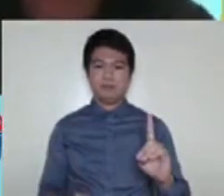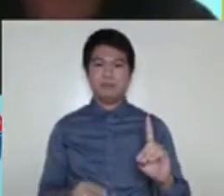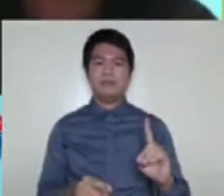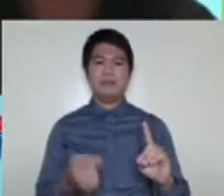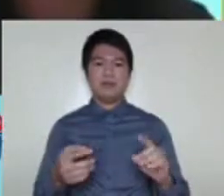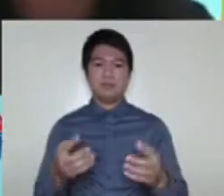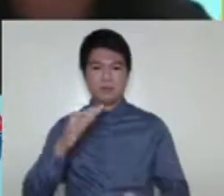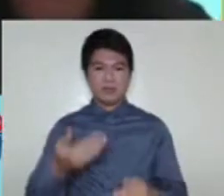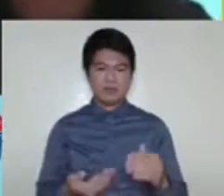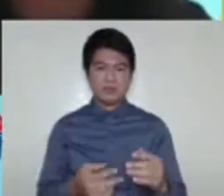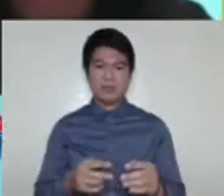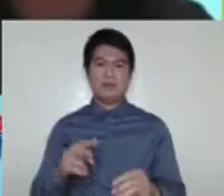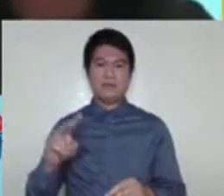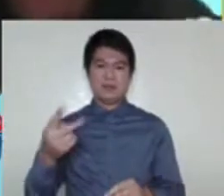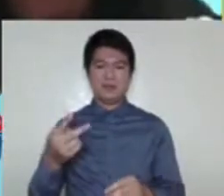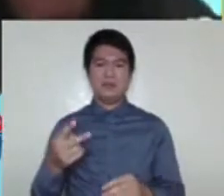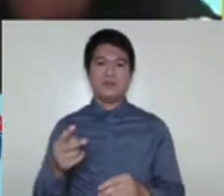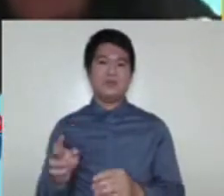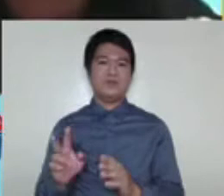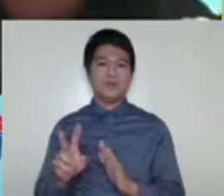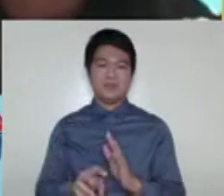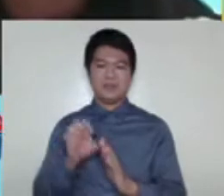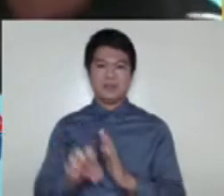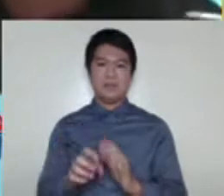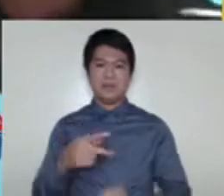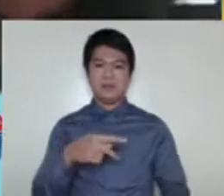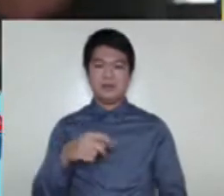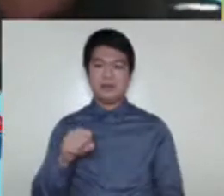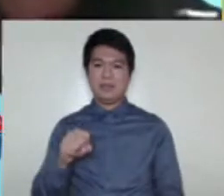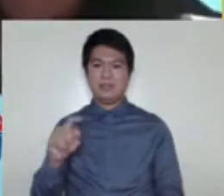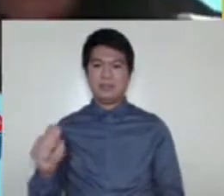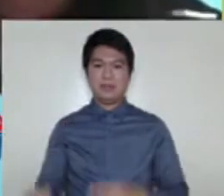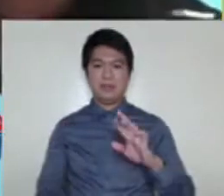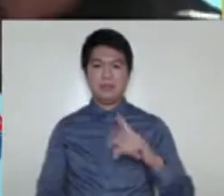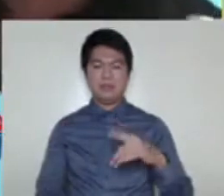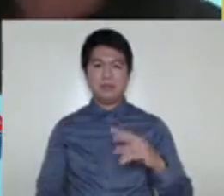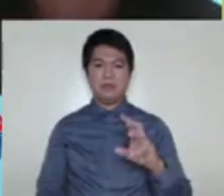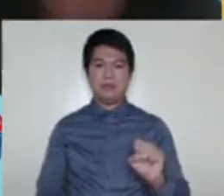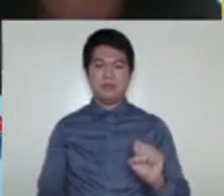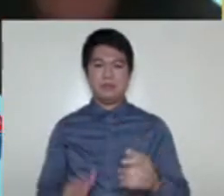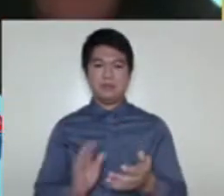our RPMS-PPST for school year 2021 to 2022.